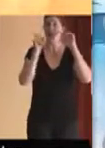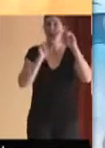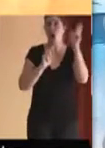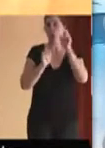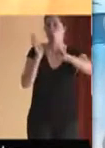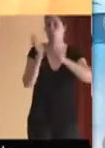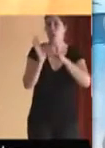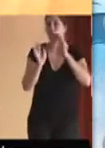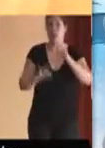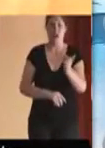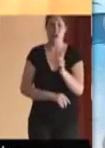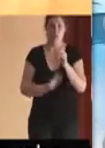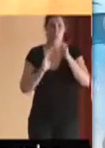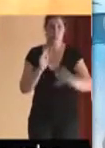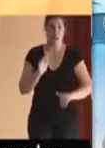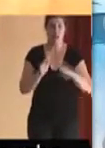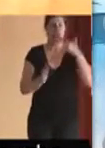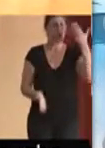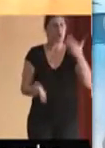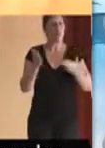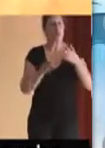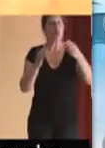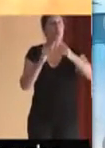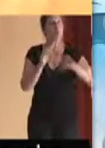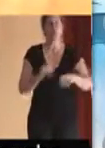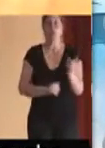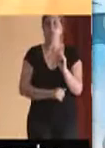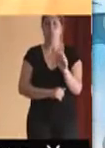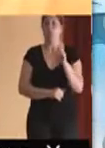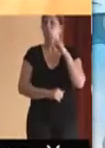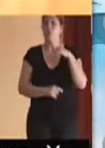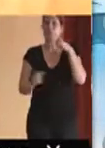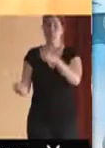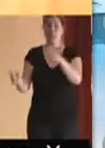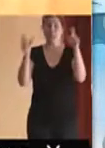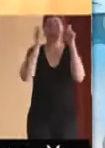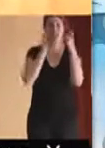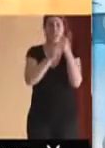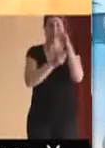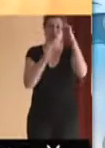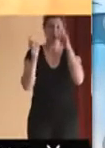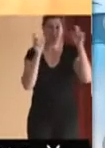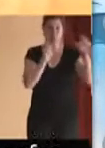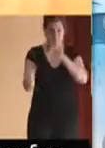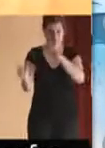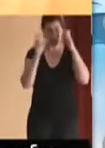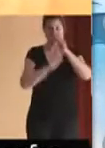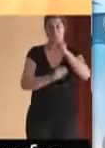it does have a price, but of course the advantage is much more than this small loss. It's like when you change glasses,